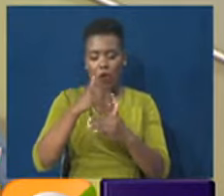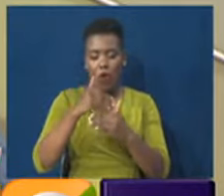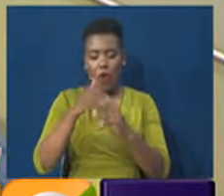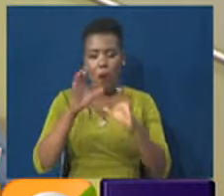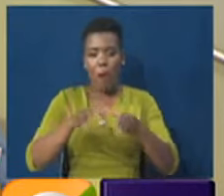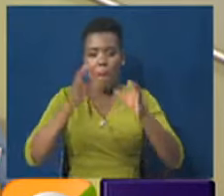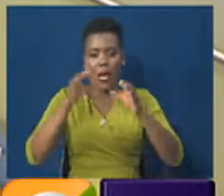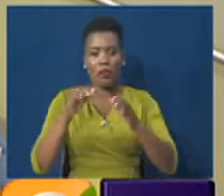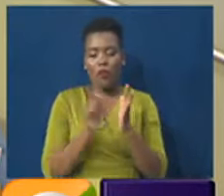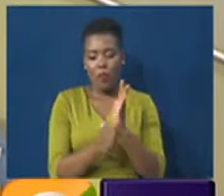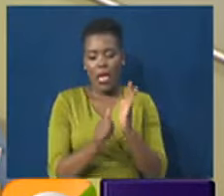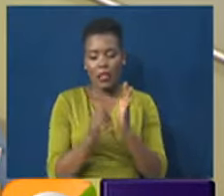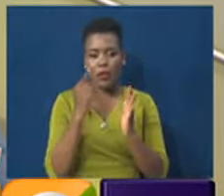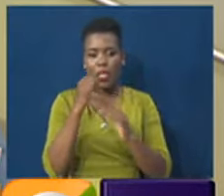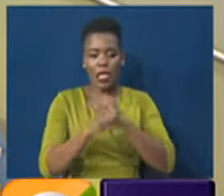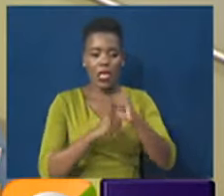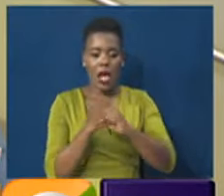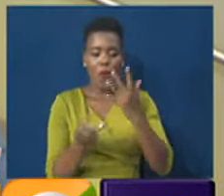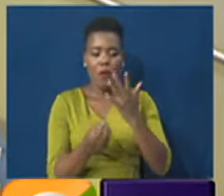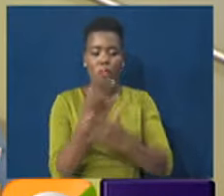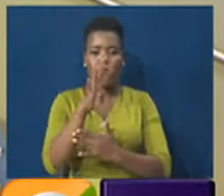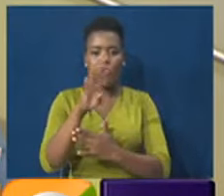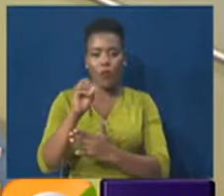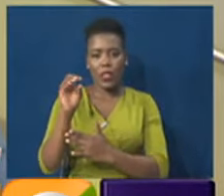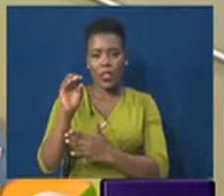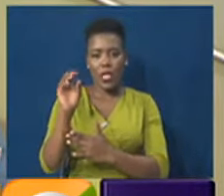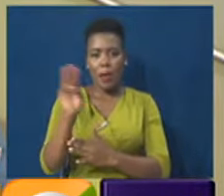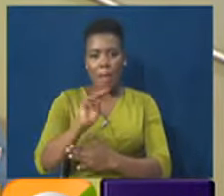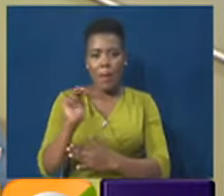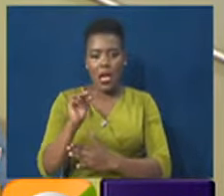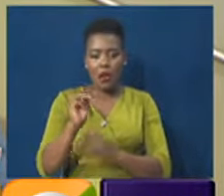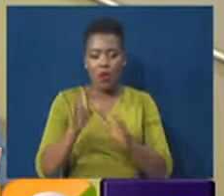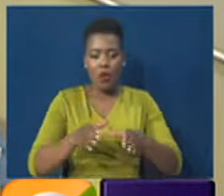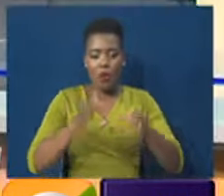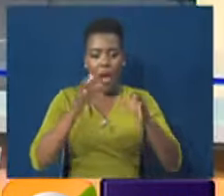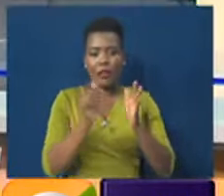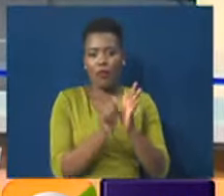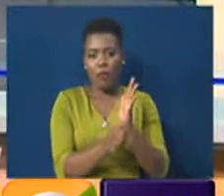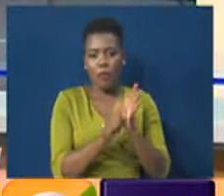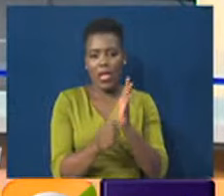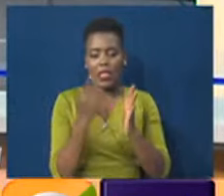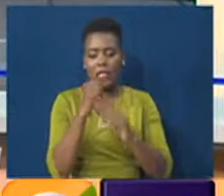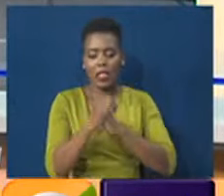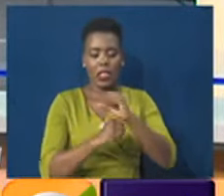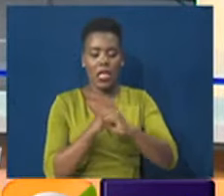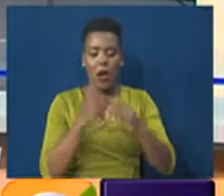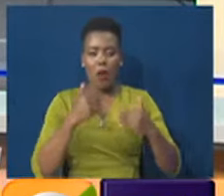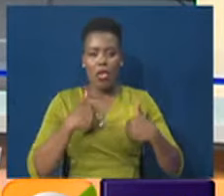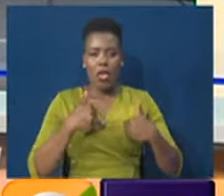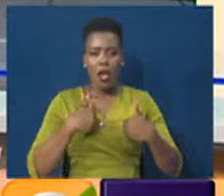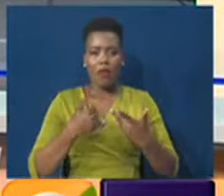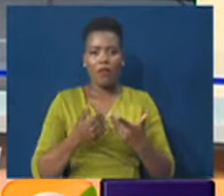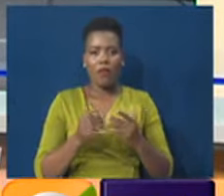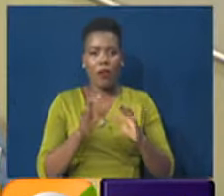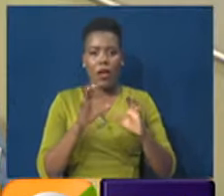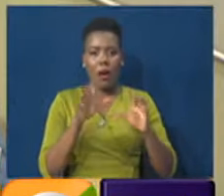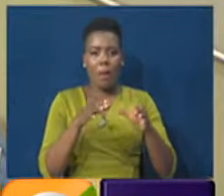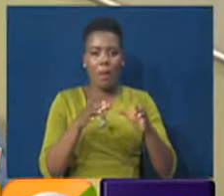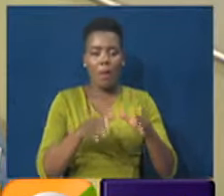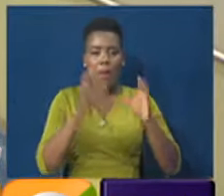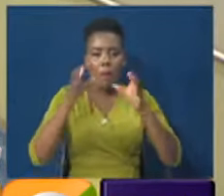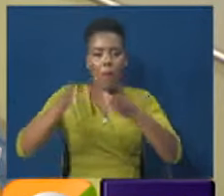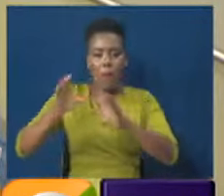on year on year, we produce around 40 million bags of maize. Every year, we have had a deficit of 6 million bags to 10 million